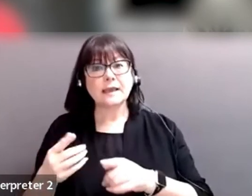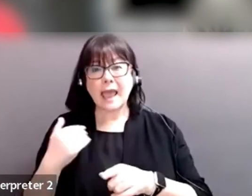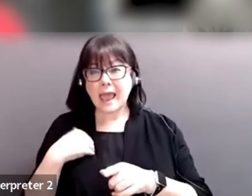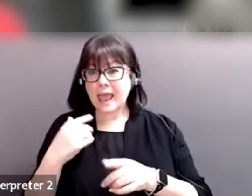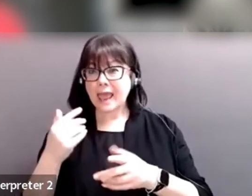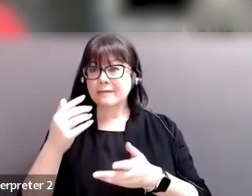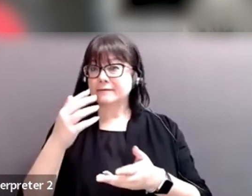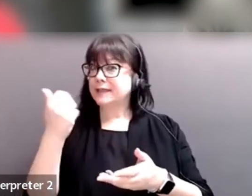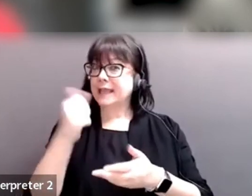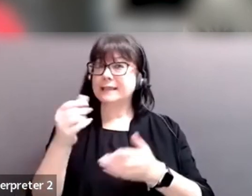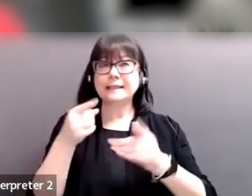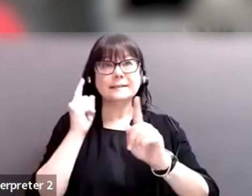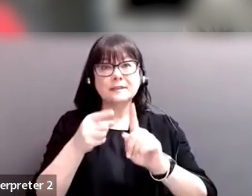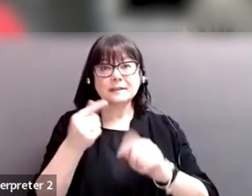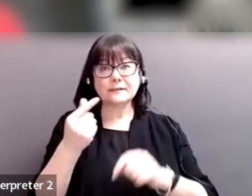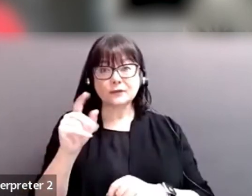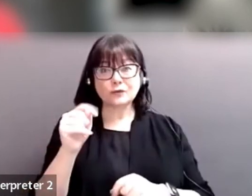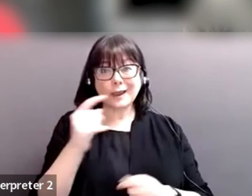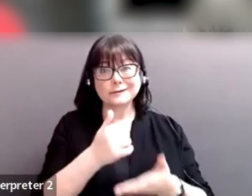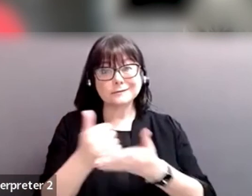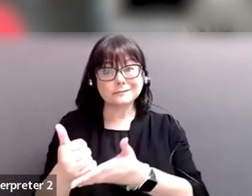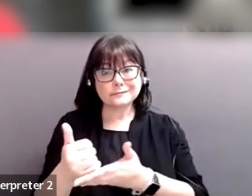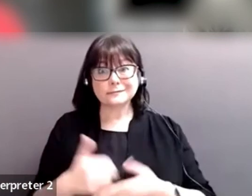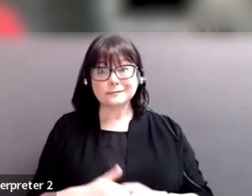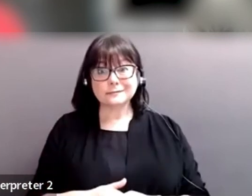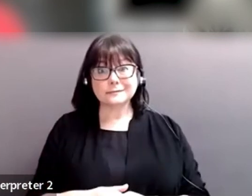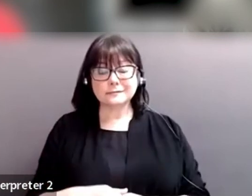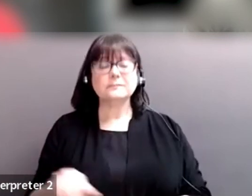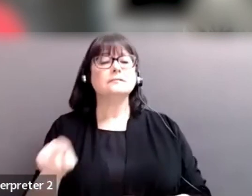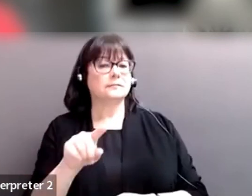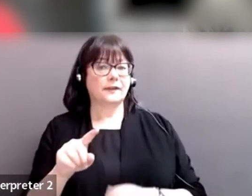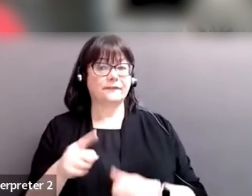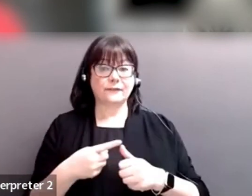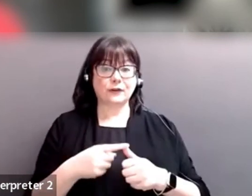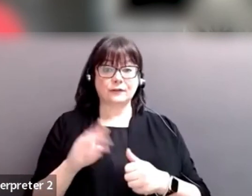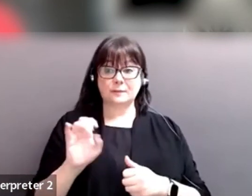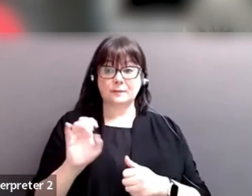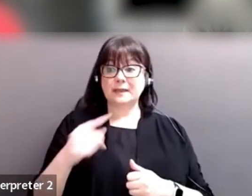like paying yourself with a grant. Now,